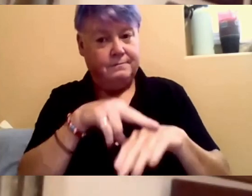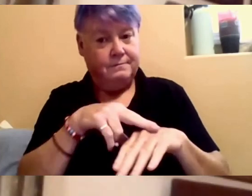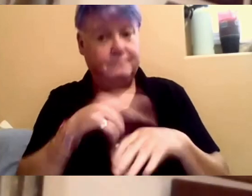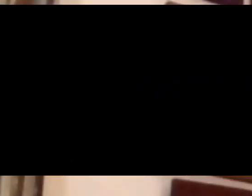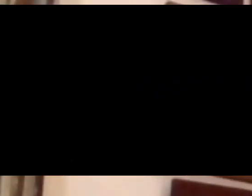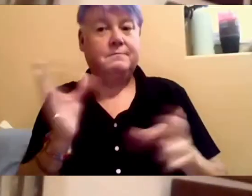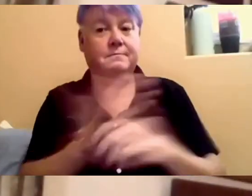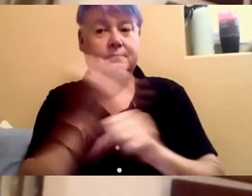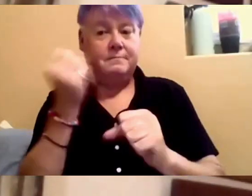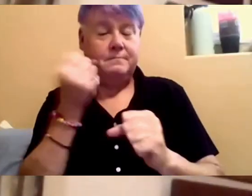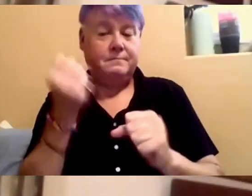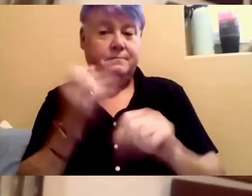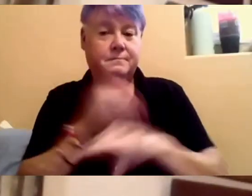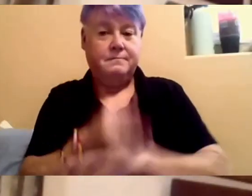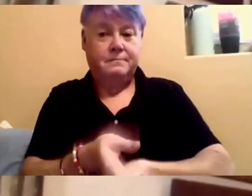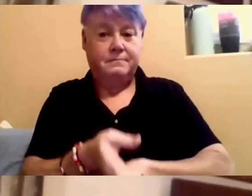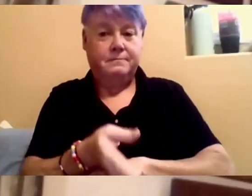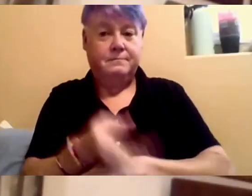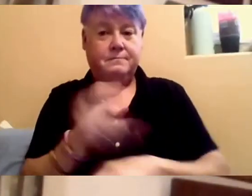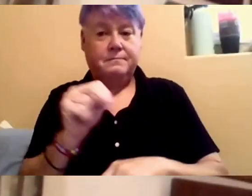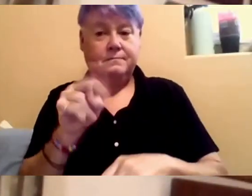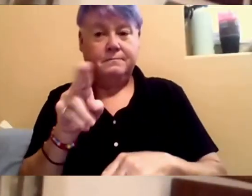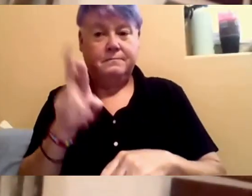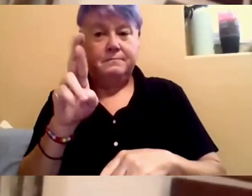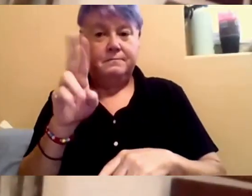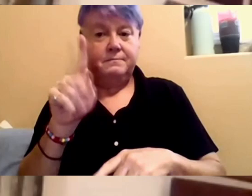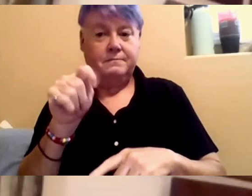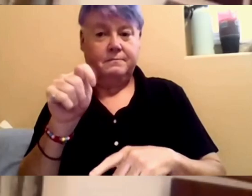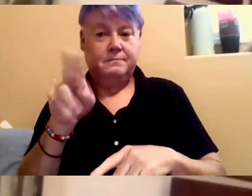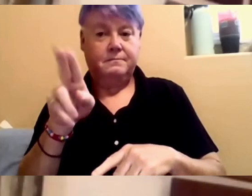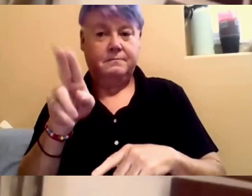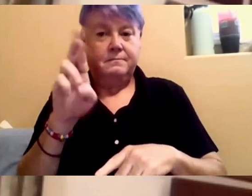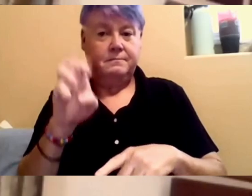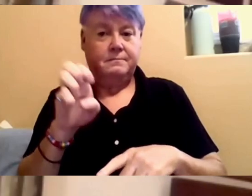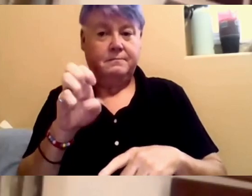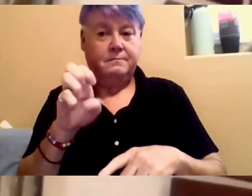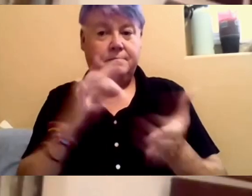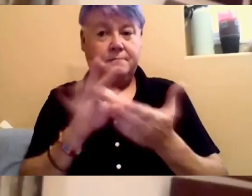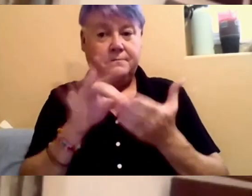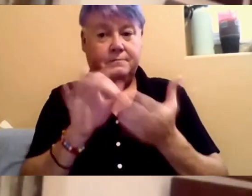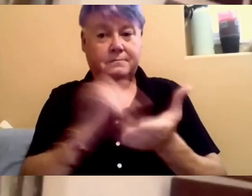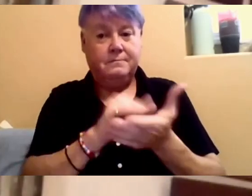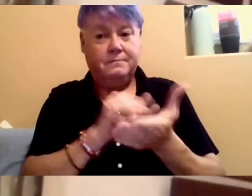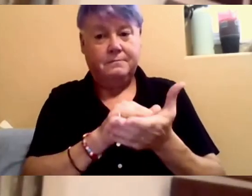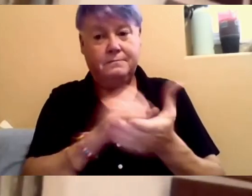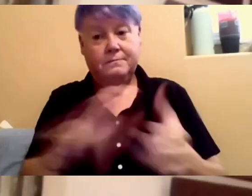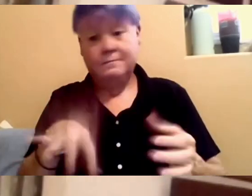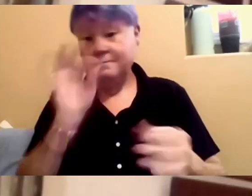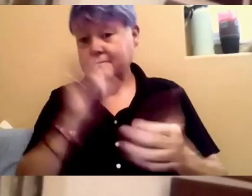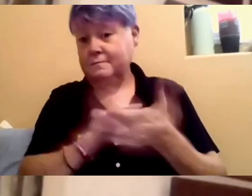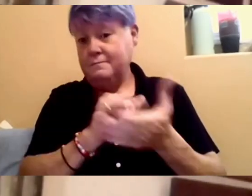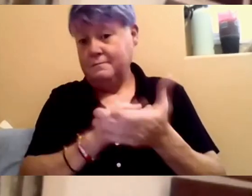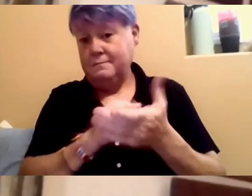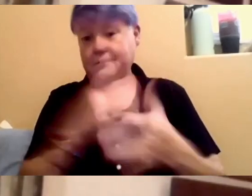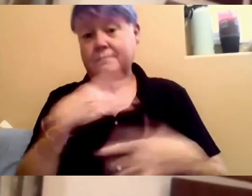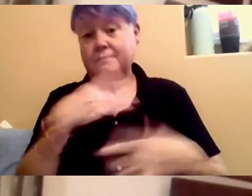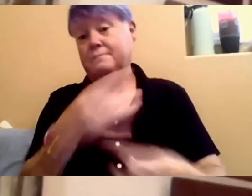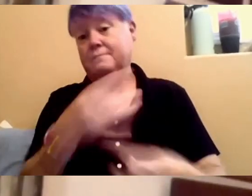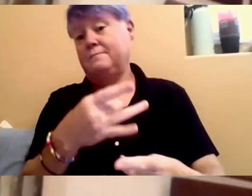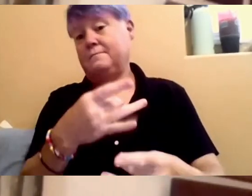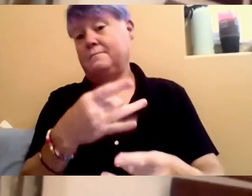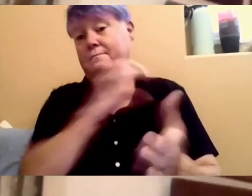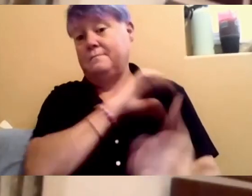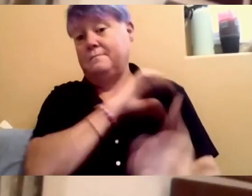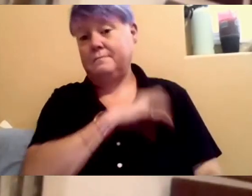the question was, which was it going to be? And I found him a very interesting